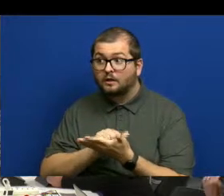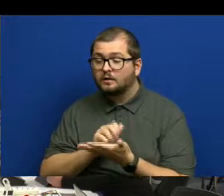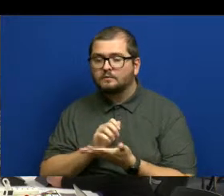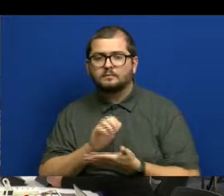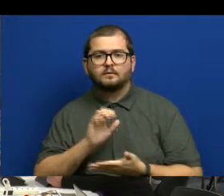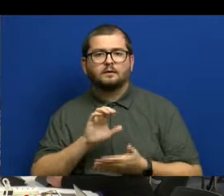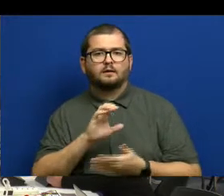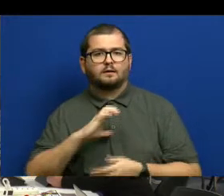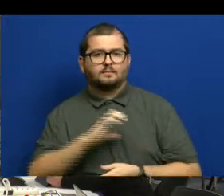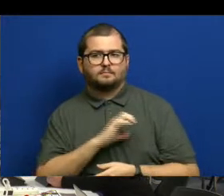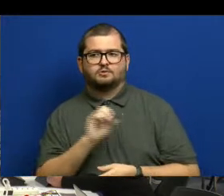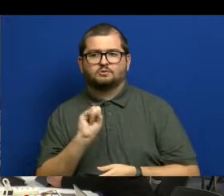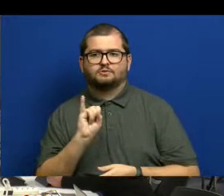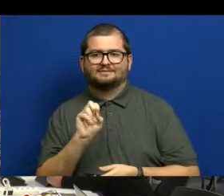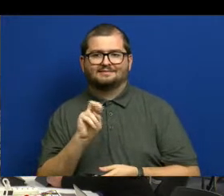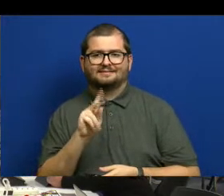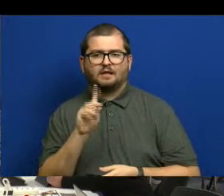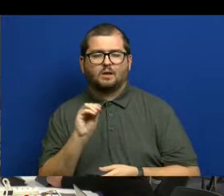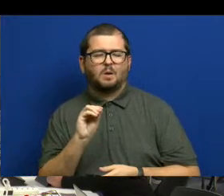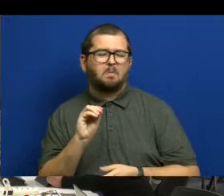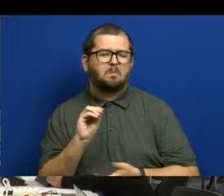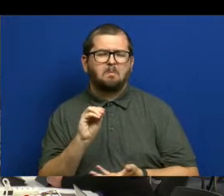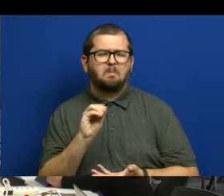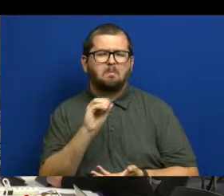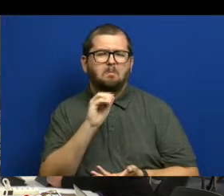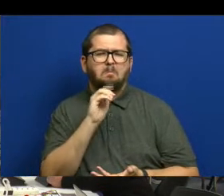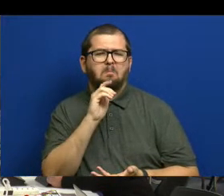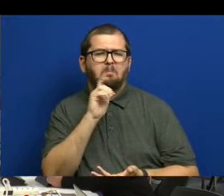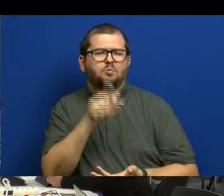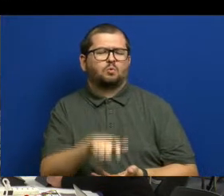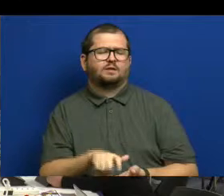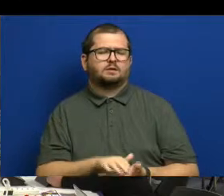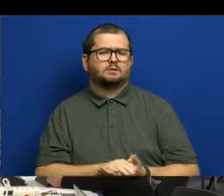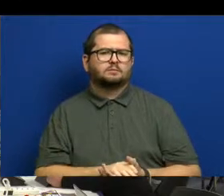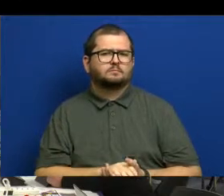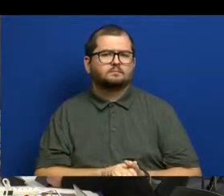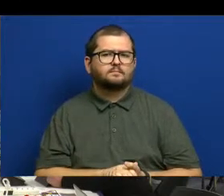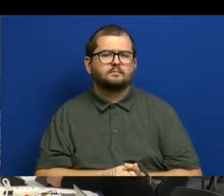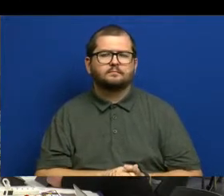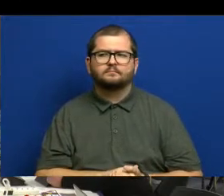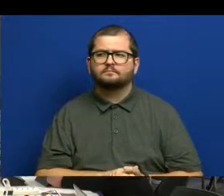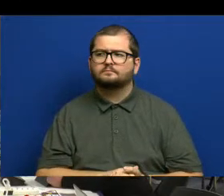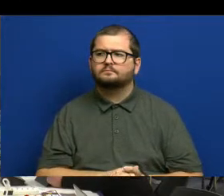This is Commissioner Sanko. I don't think that would be necessary.